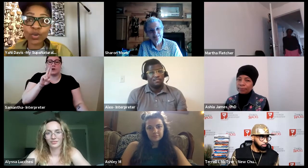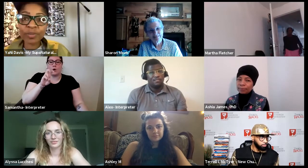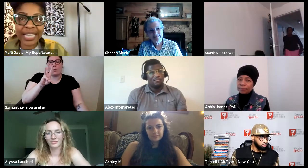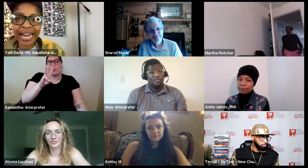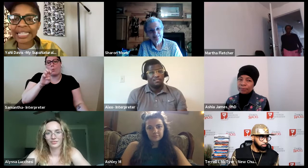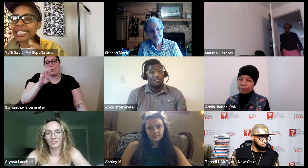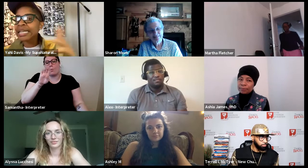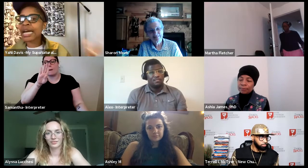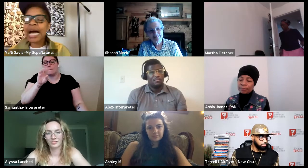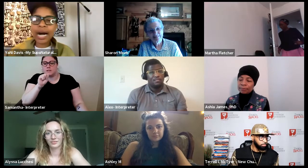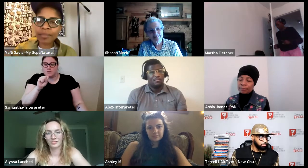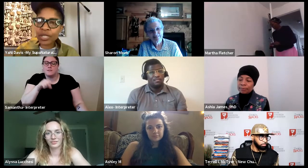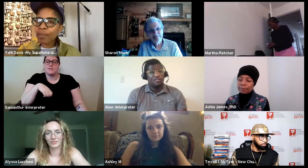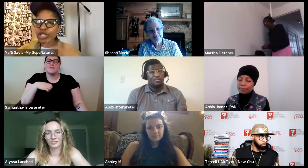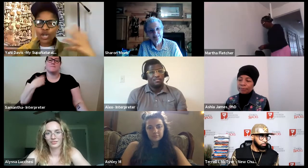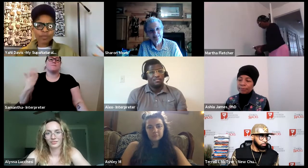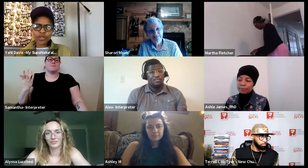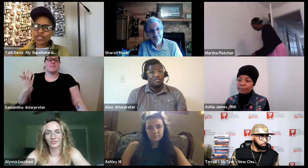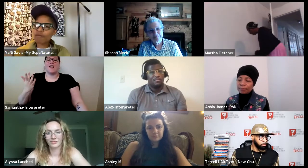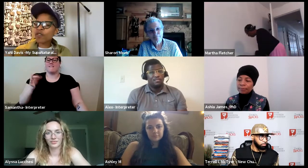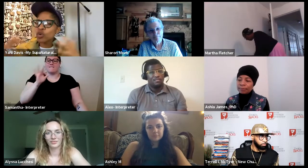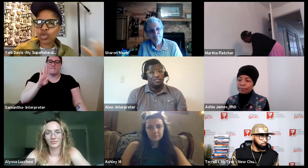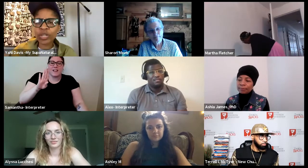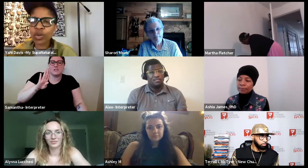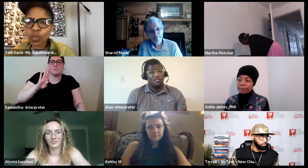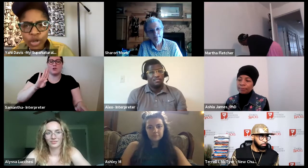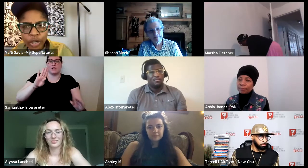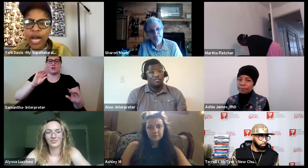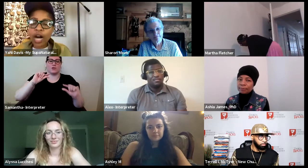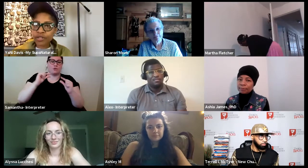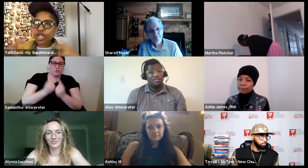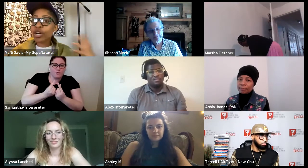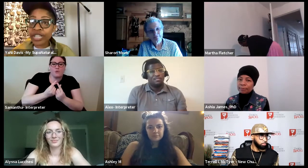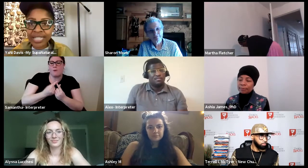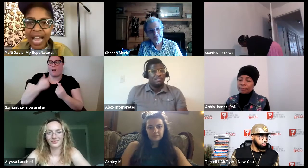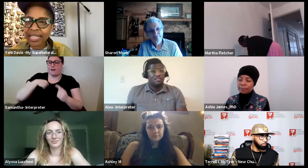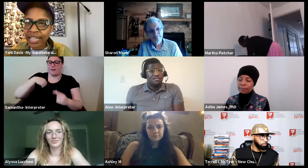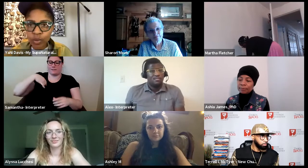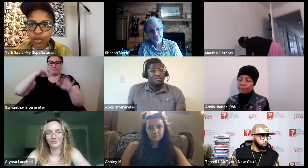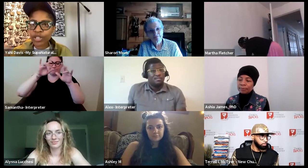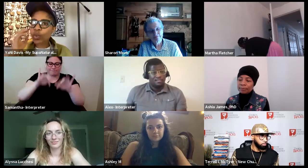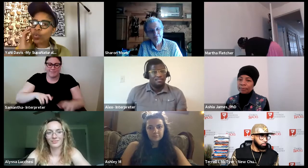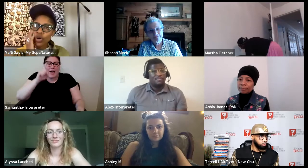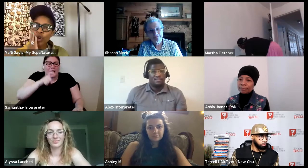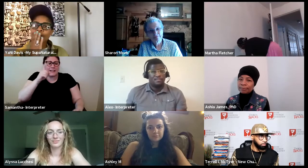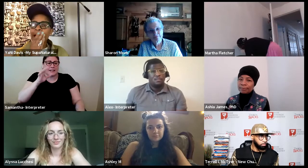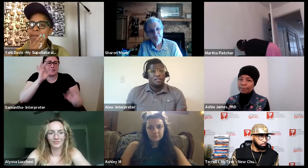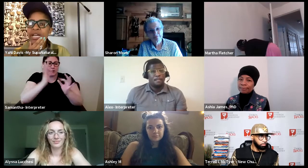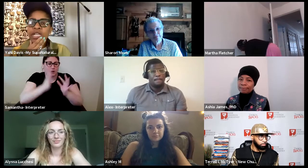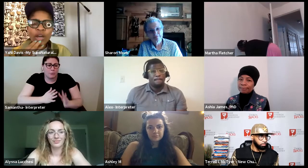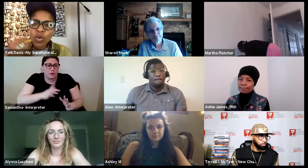Facebook groups that I needed some interpreters, some folks doing the work of sharing sign language with the